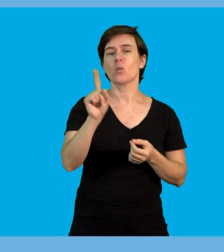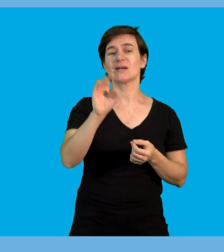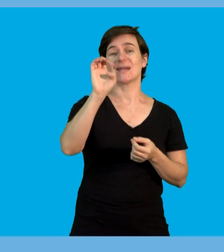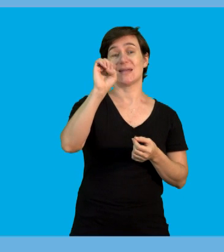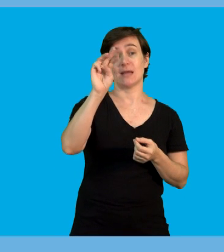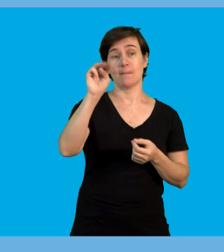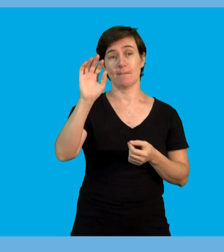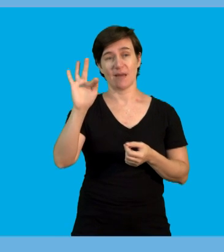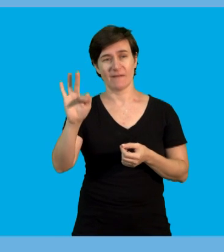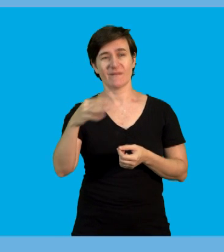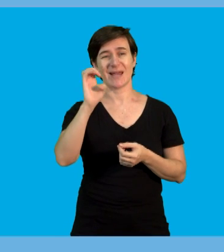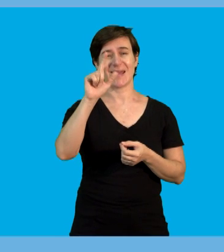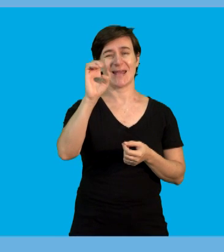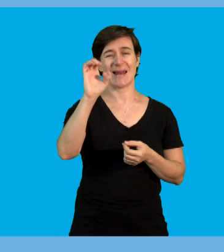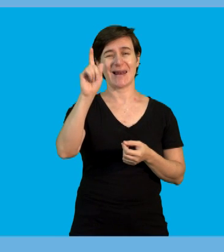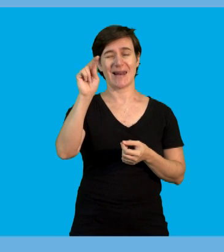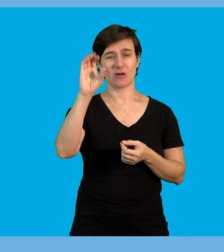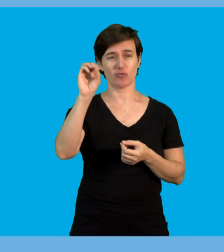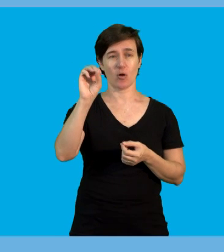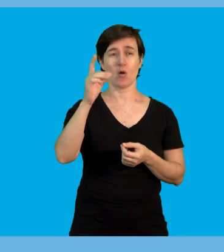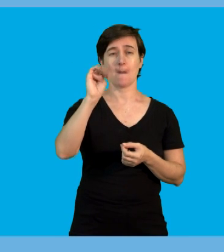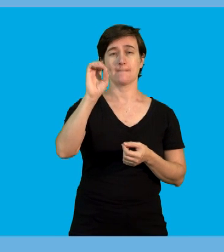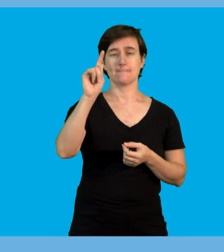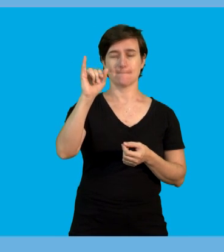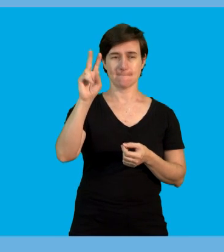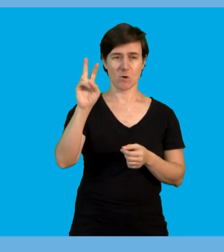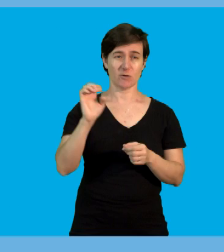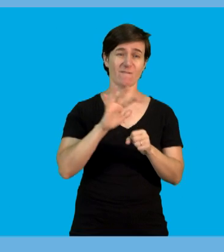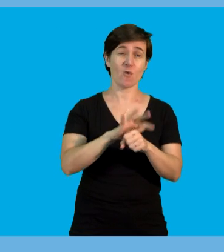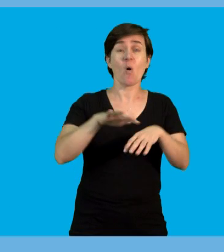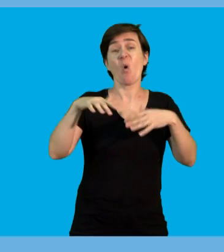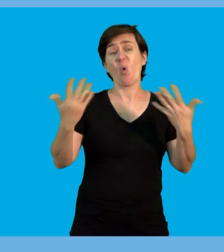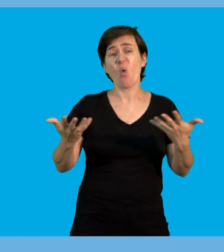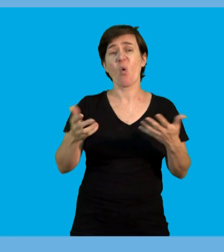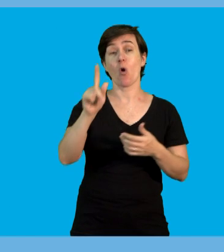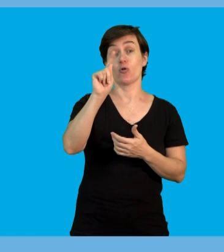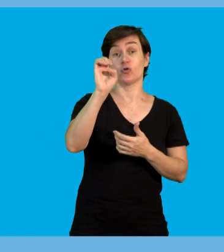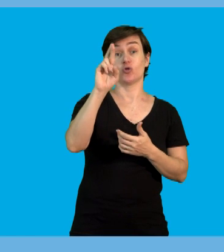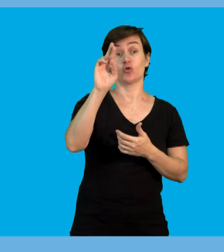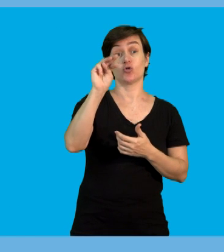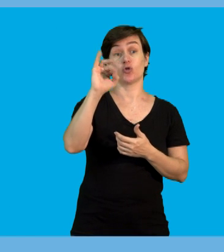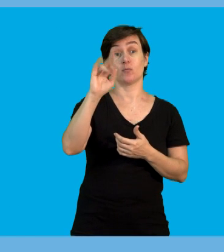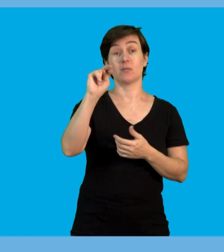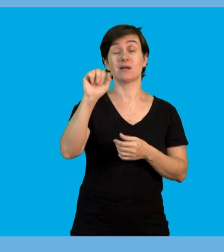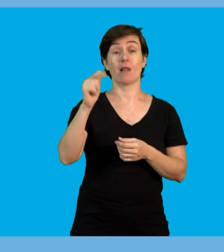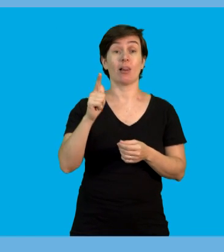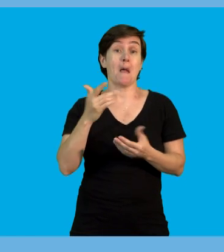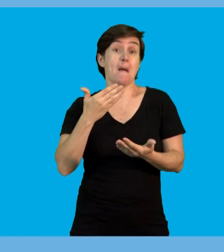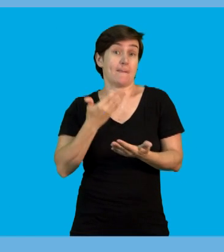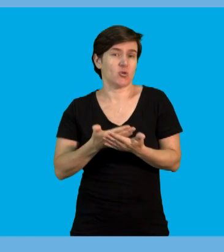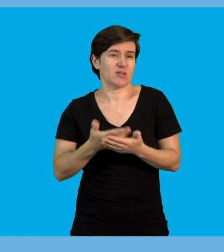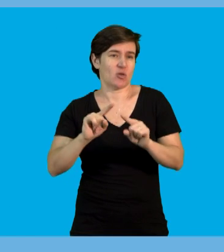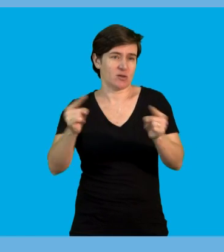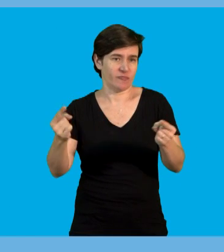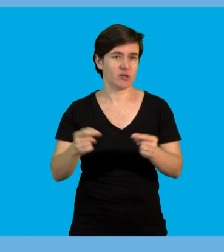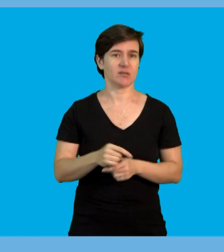EMF, our electromotive force, or the terminal potential difference, or you can just even refer to it as just the voltage. Now